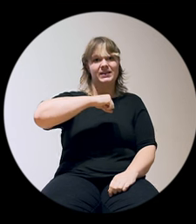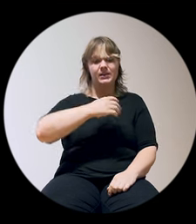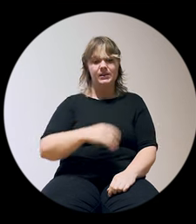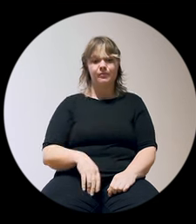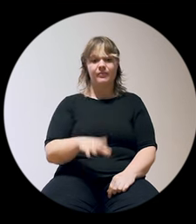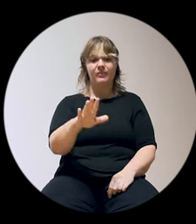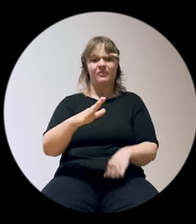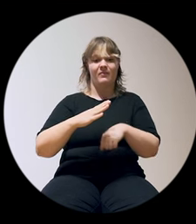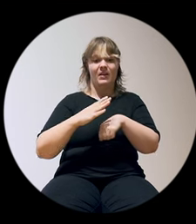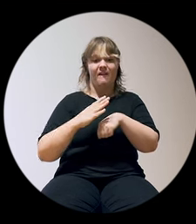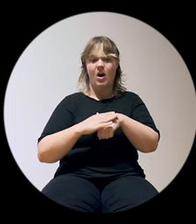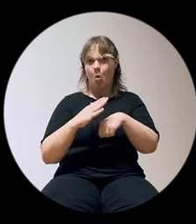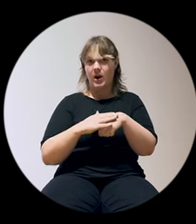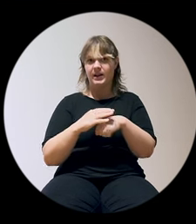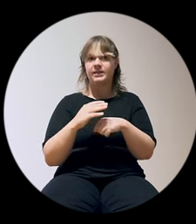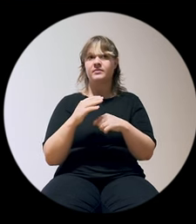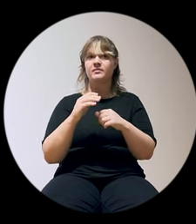Fair warning, a sacred place.